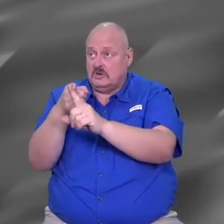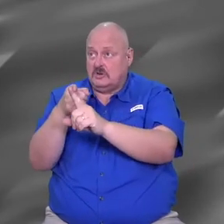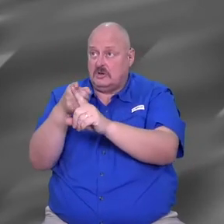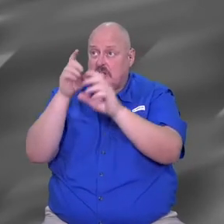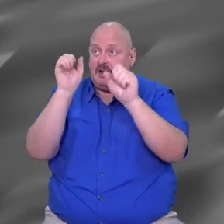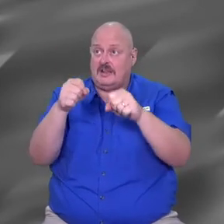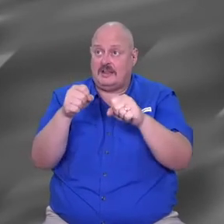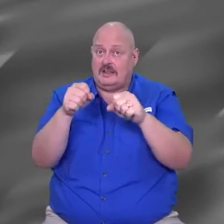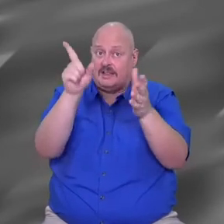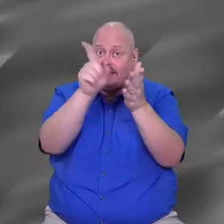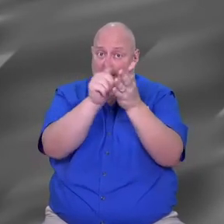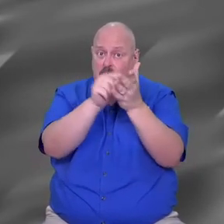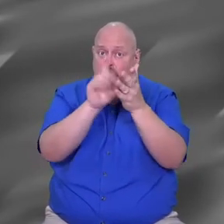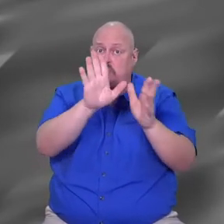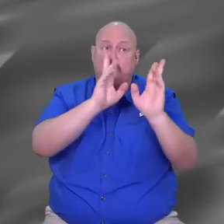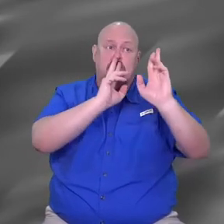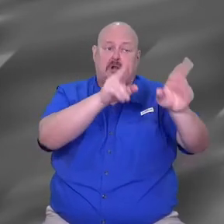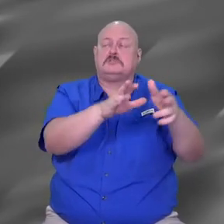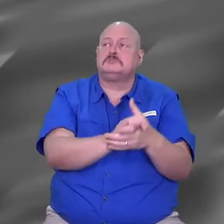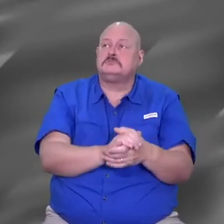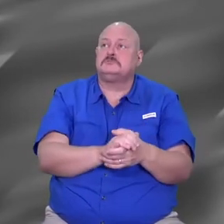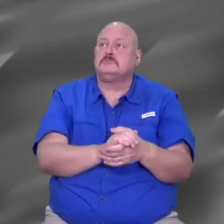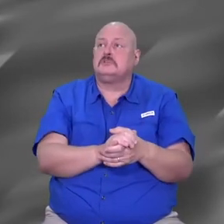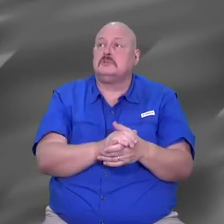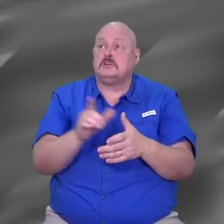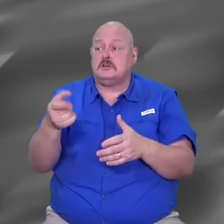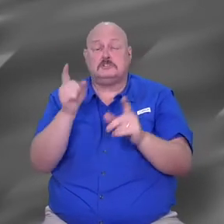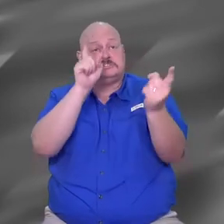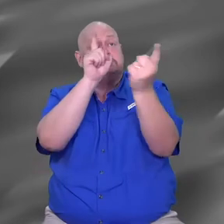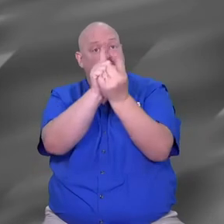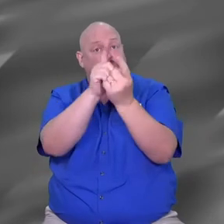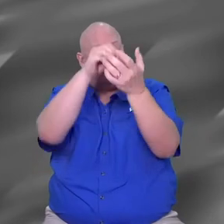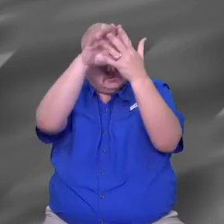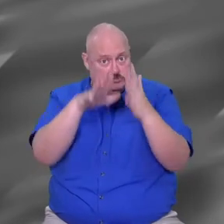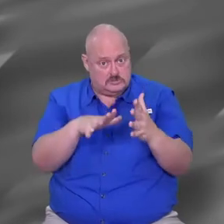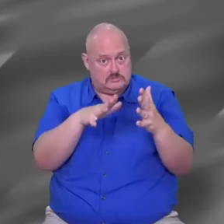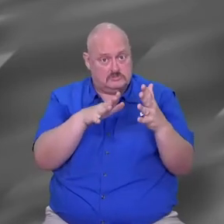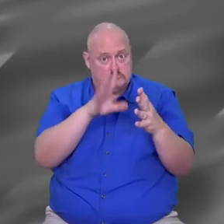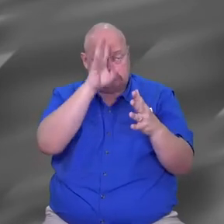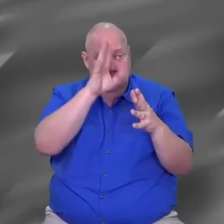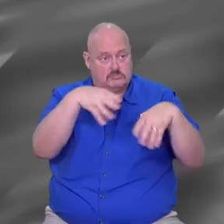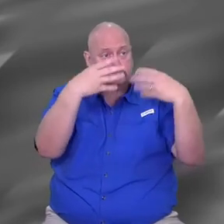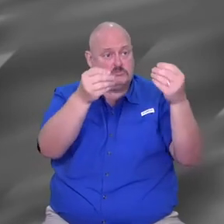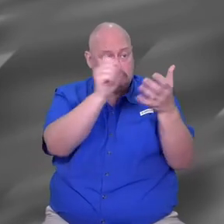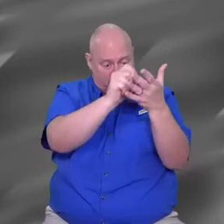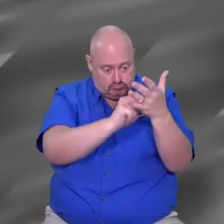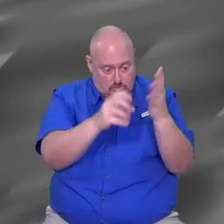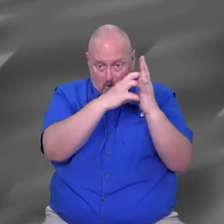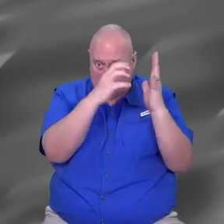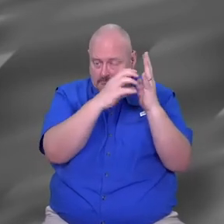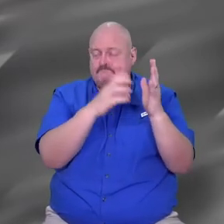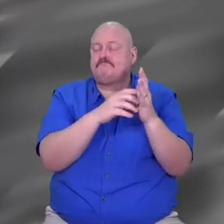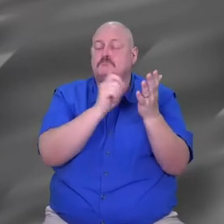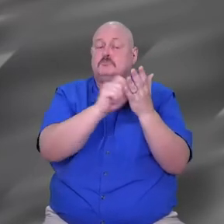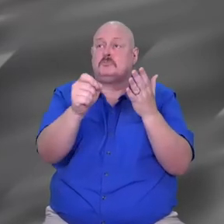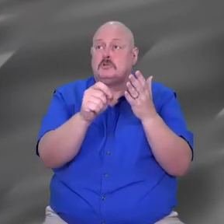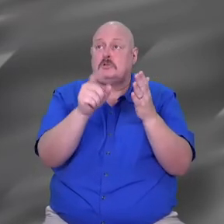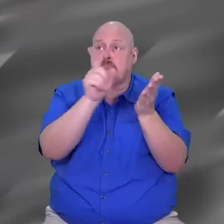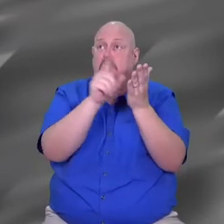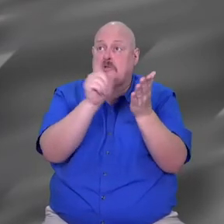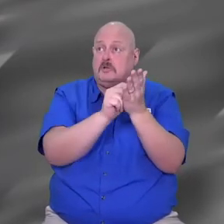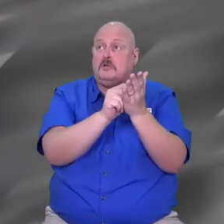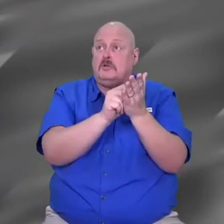I publish your response?" And so she met with the student, they crafted it, turned it into a journal article, and it was published by